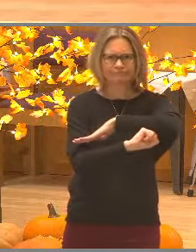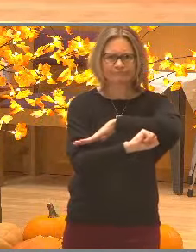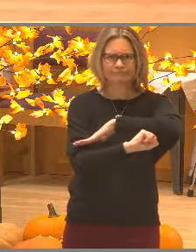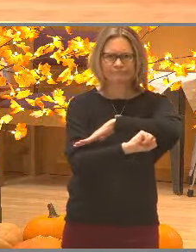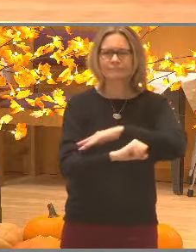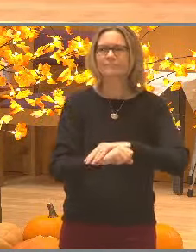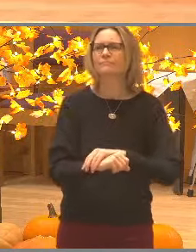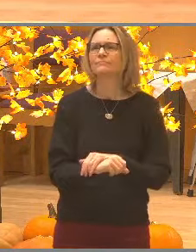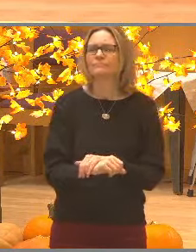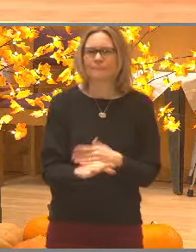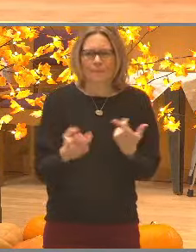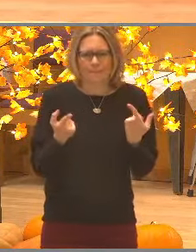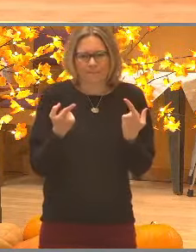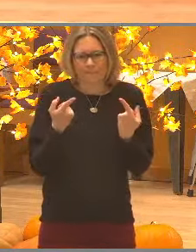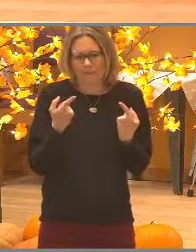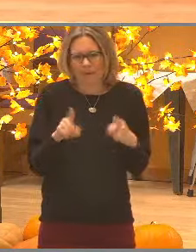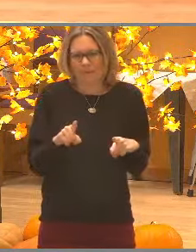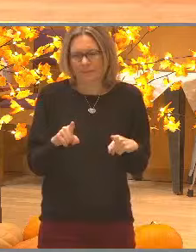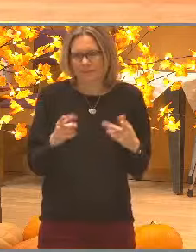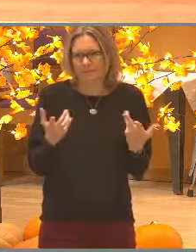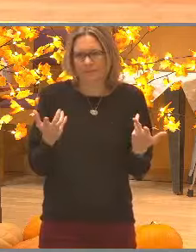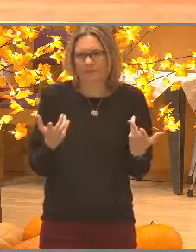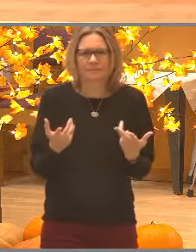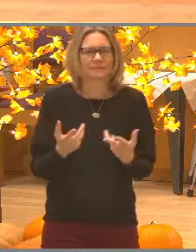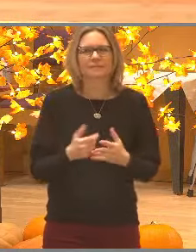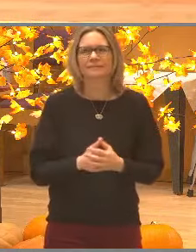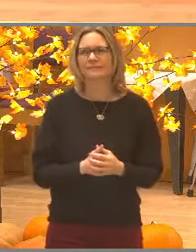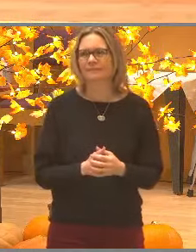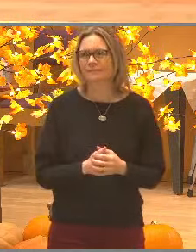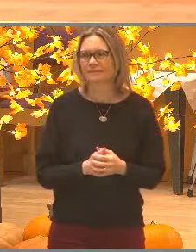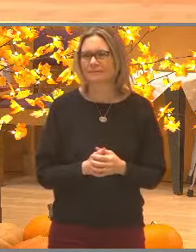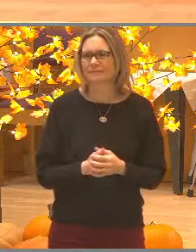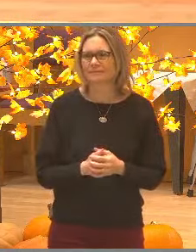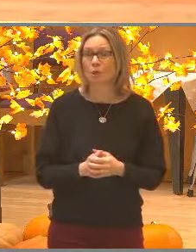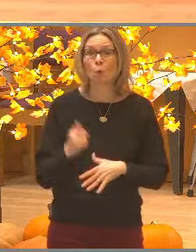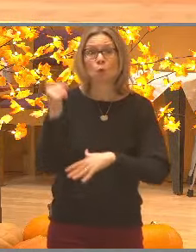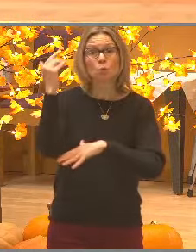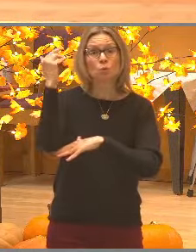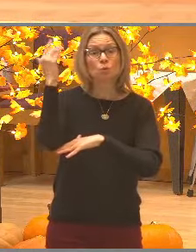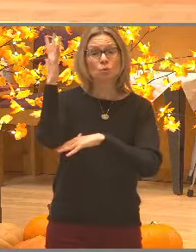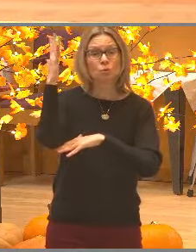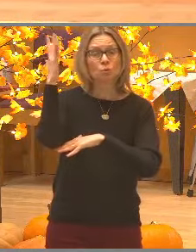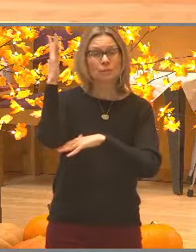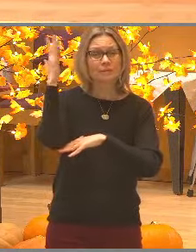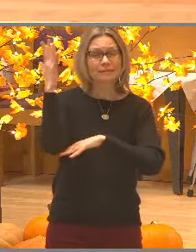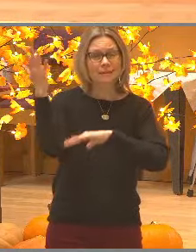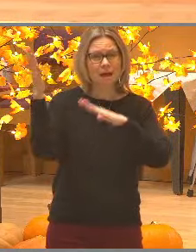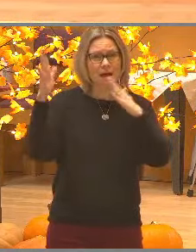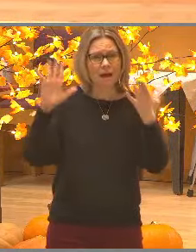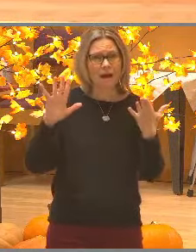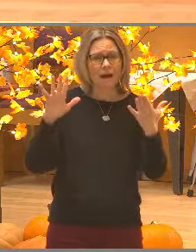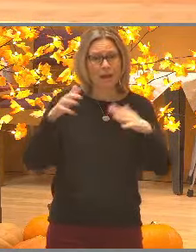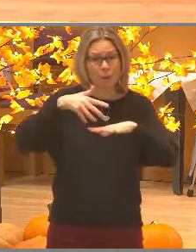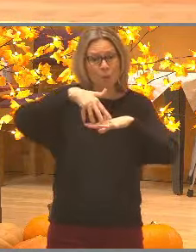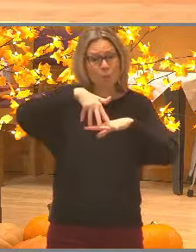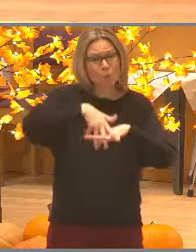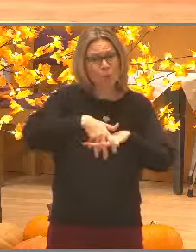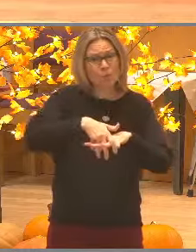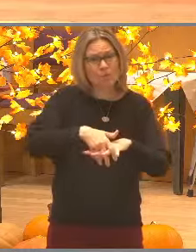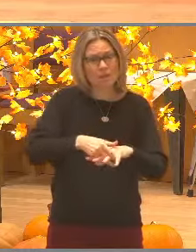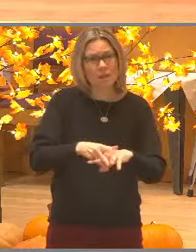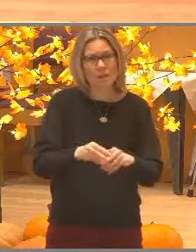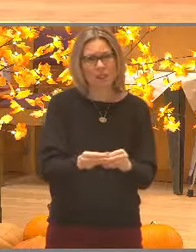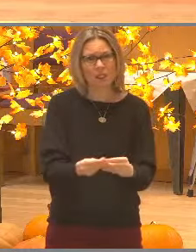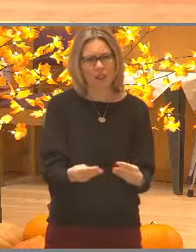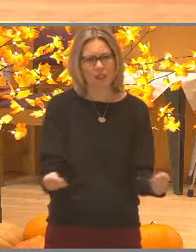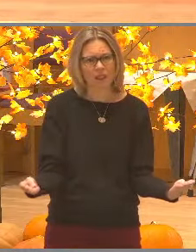That's what happens when we deforestate, right? The mountains. When trees die and the roots die, they are not able to